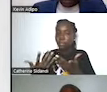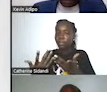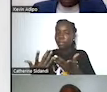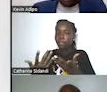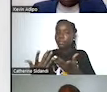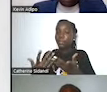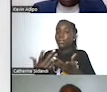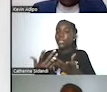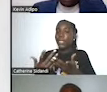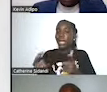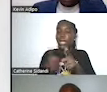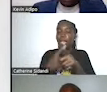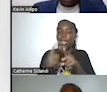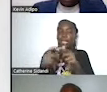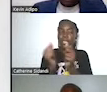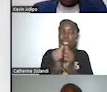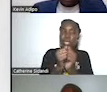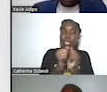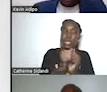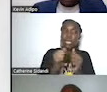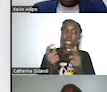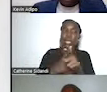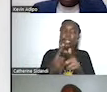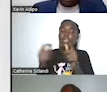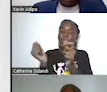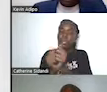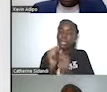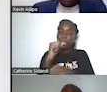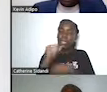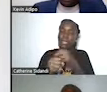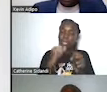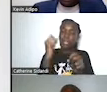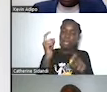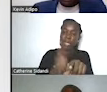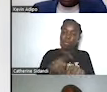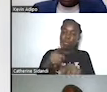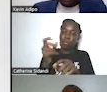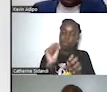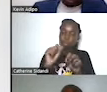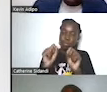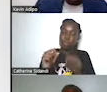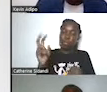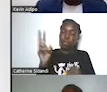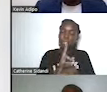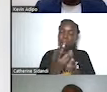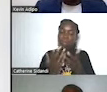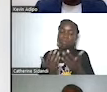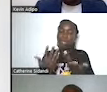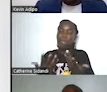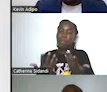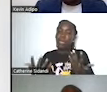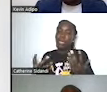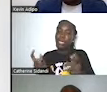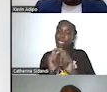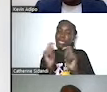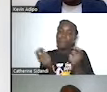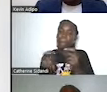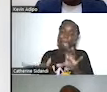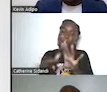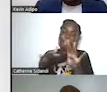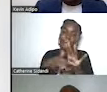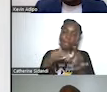10, 10, 10. So in 10 years time, the people that you had in 2021 will be now new team members. So in terms of your